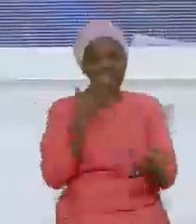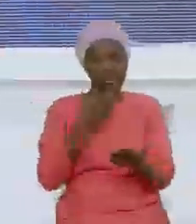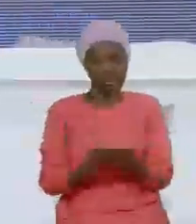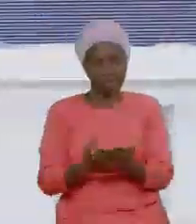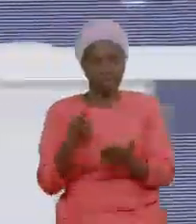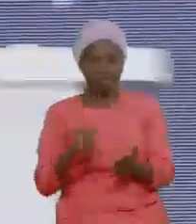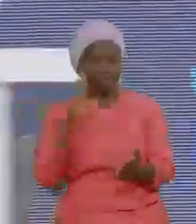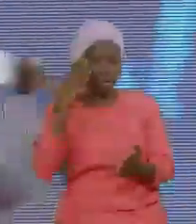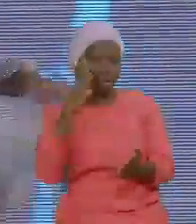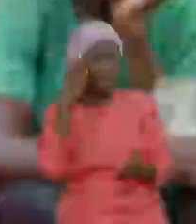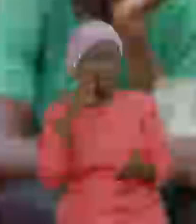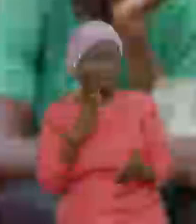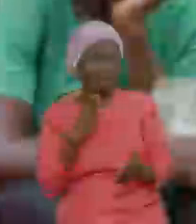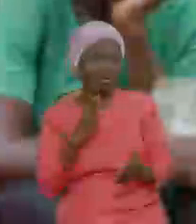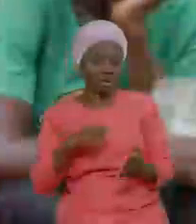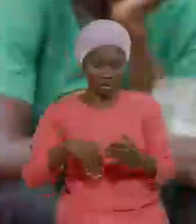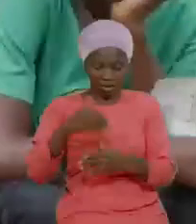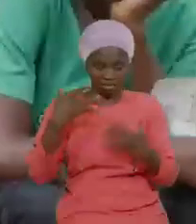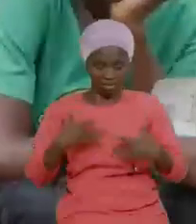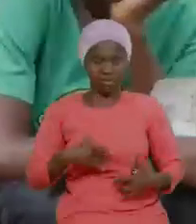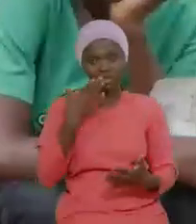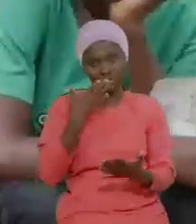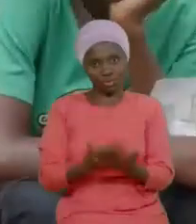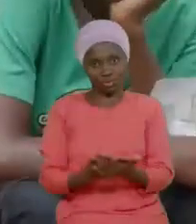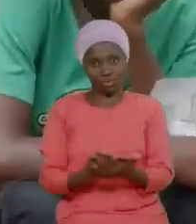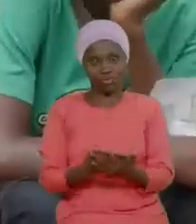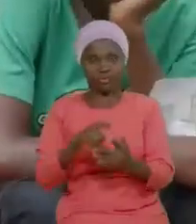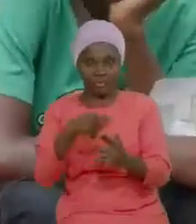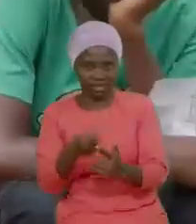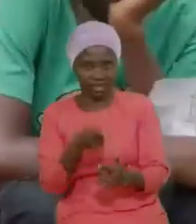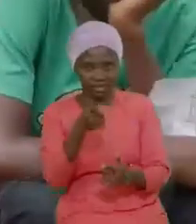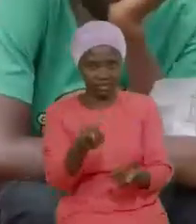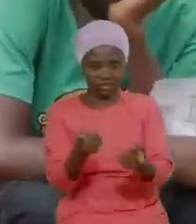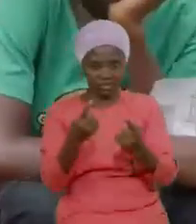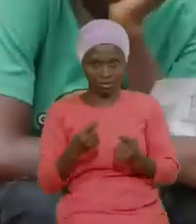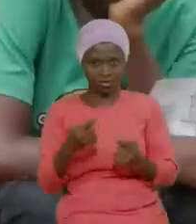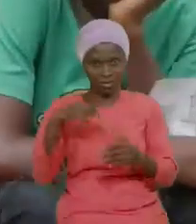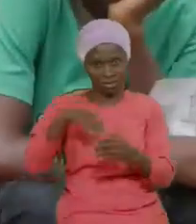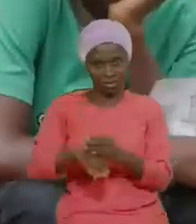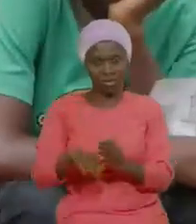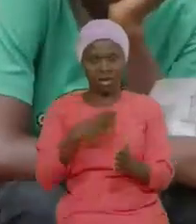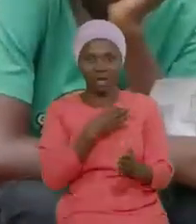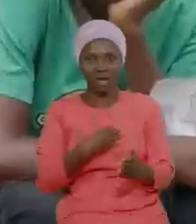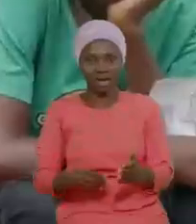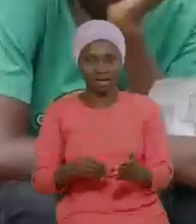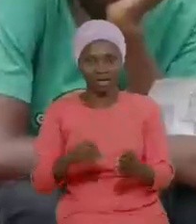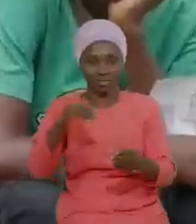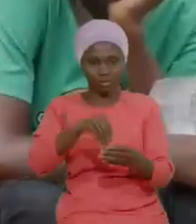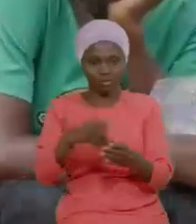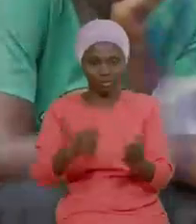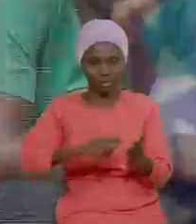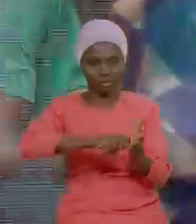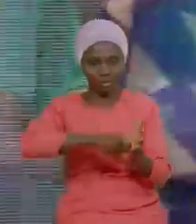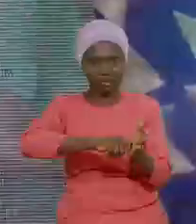good. La capote est bon. Then you come in. Et tu viens. You put in the ignition key. Tu mets